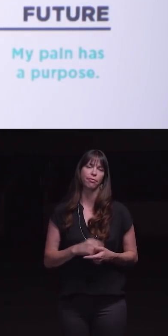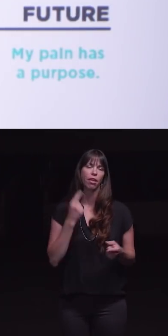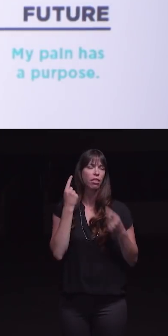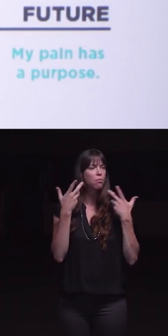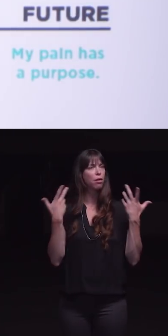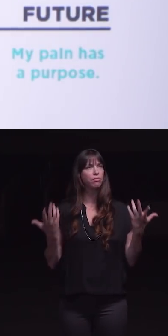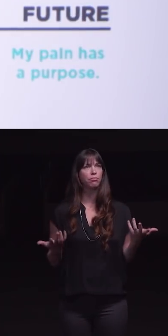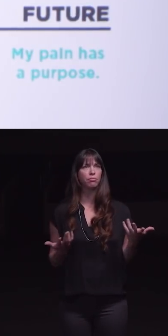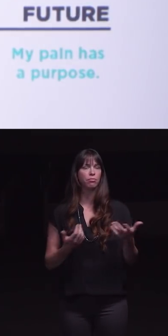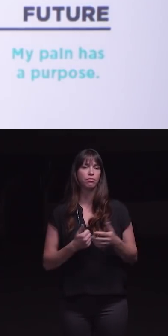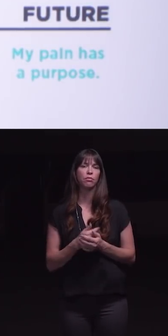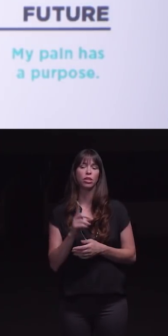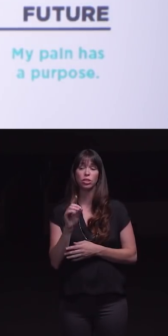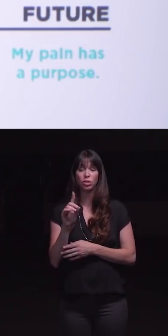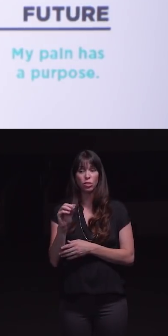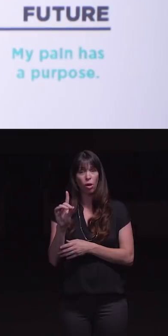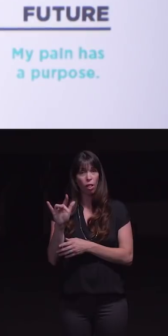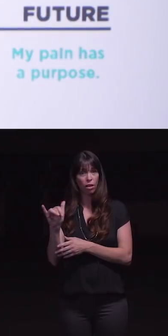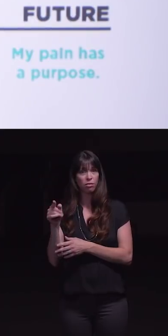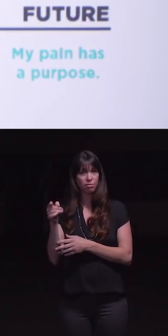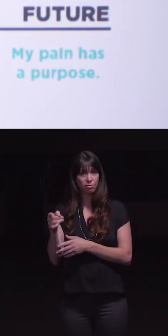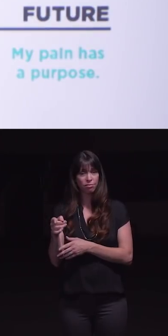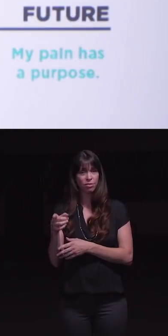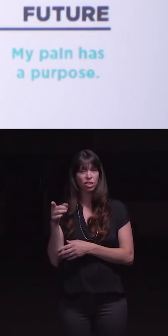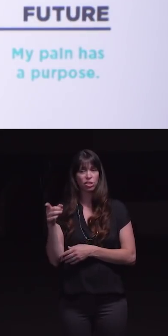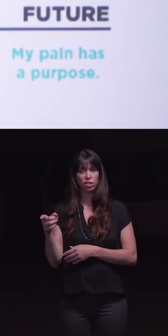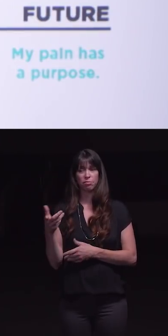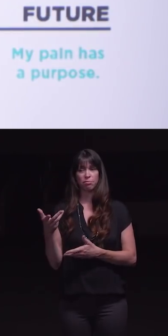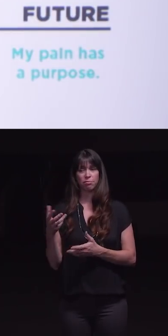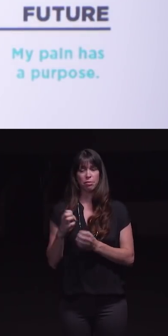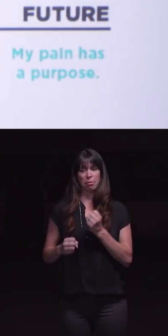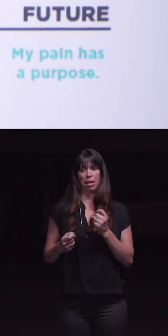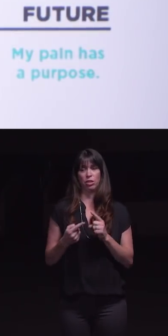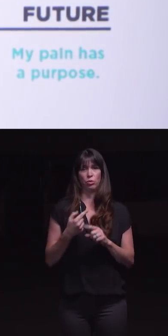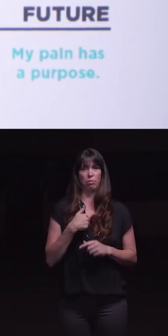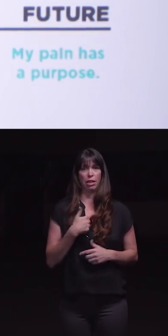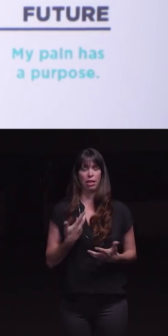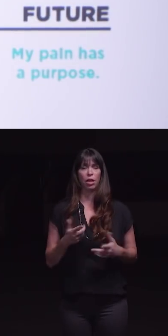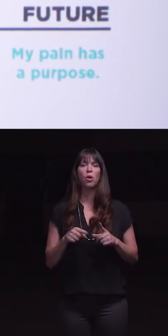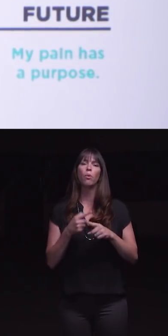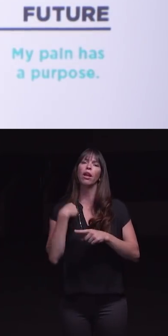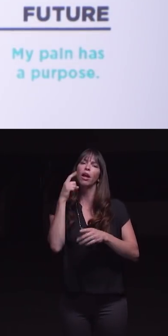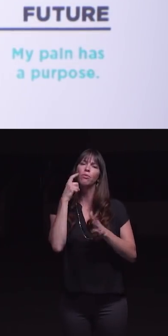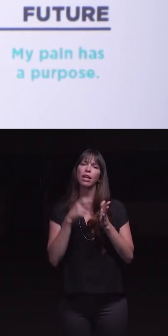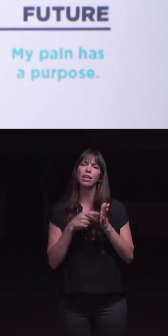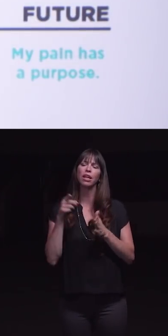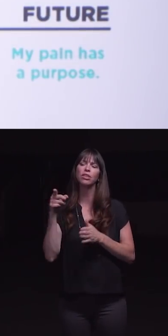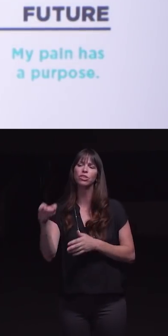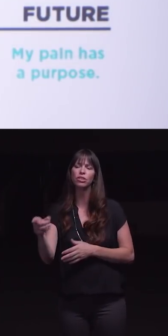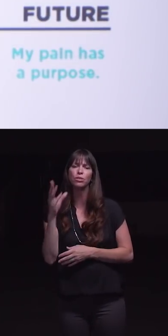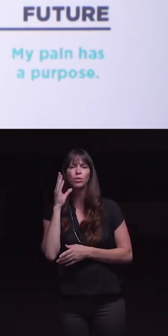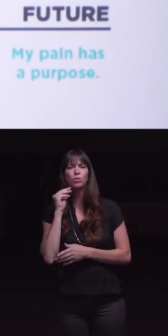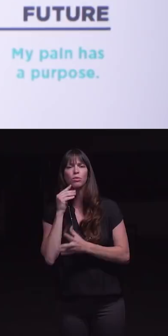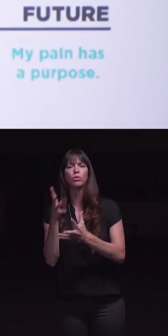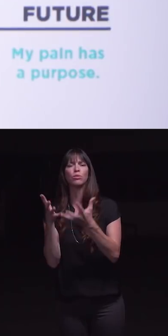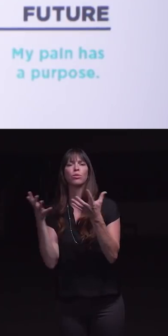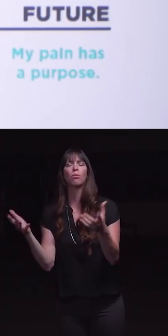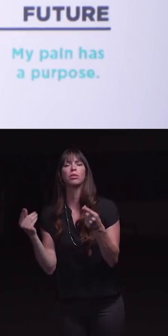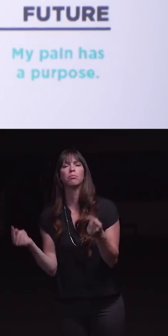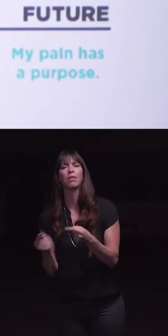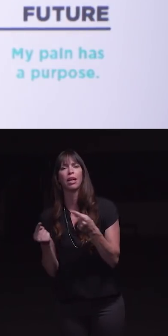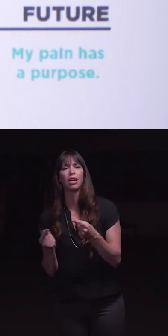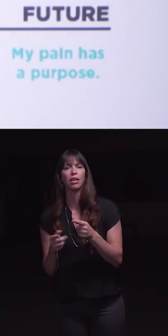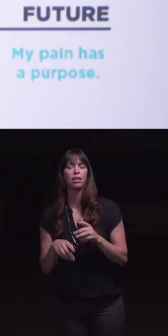about where Dolly was with me. When I began to recognize how much pain she was in,